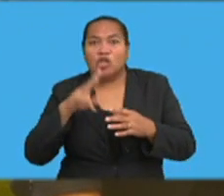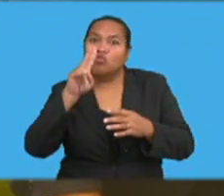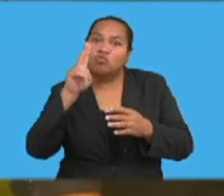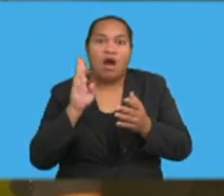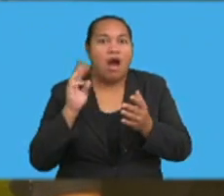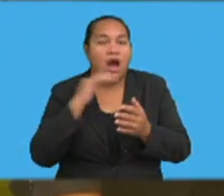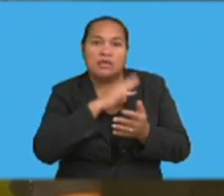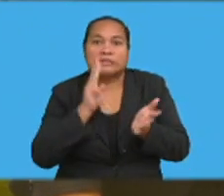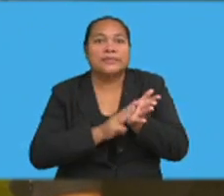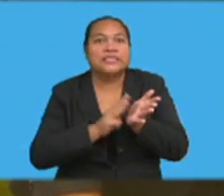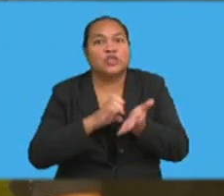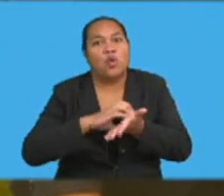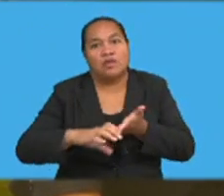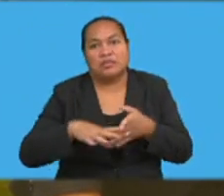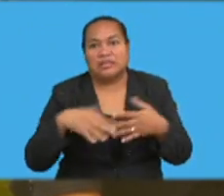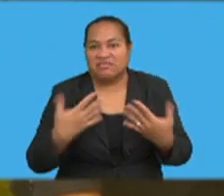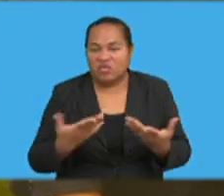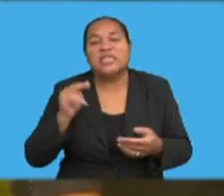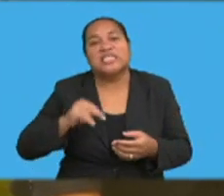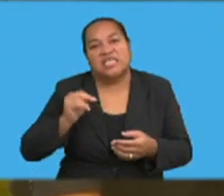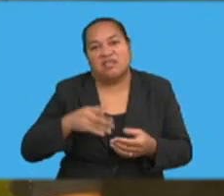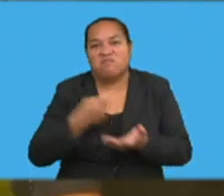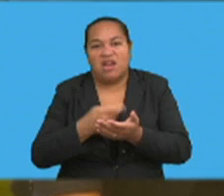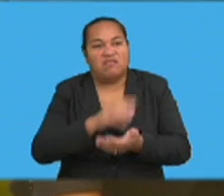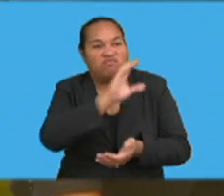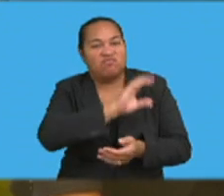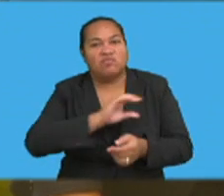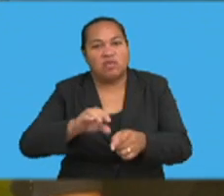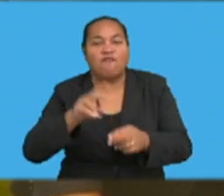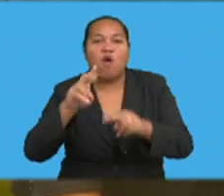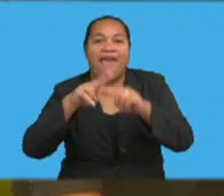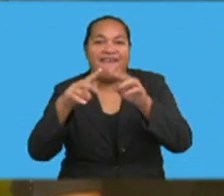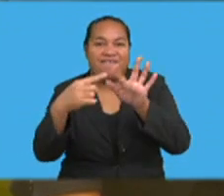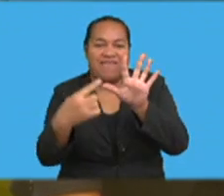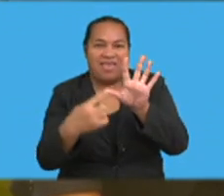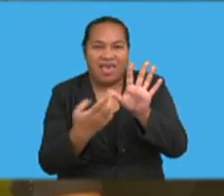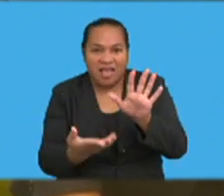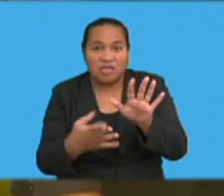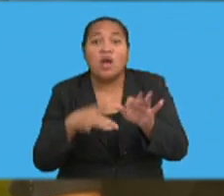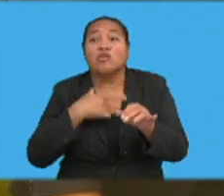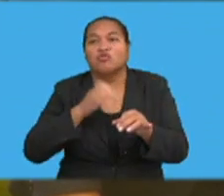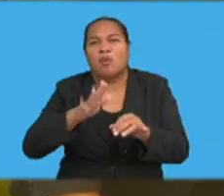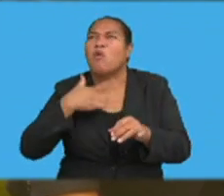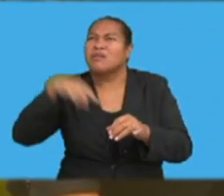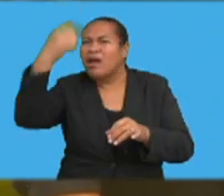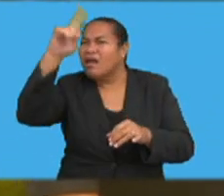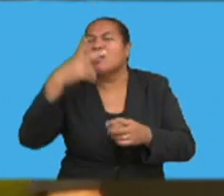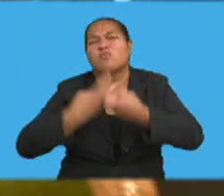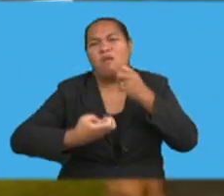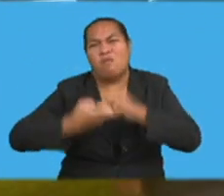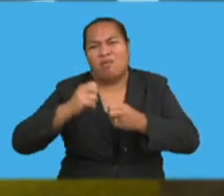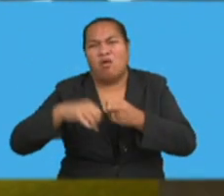the kind of capital input is required in FEA to stop any lightning strike stopping us from getting any electricity.